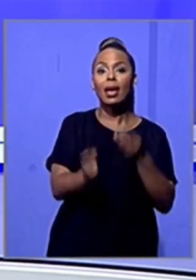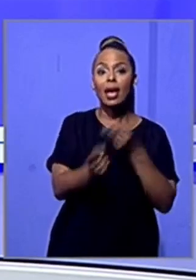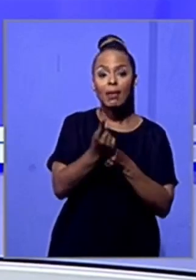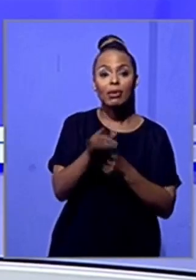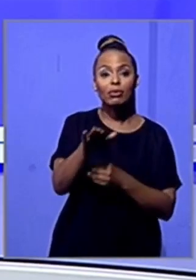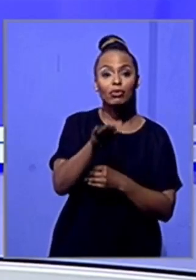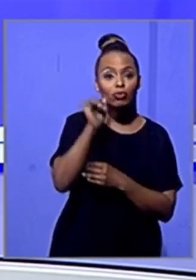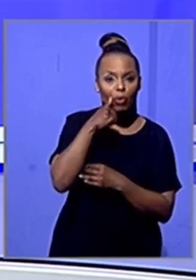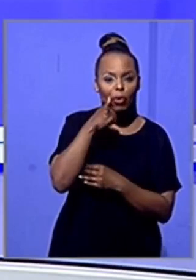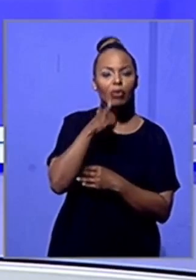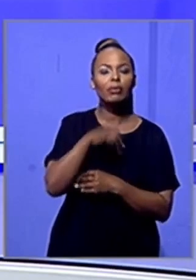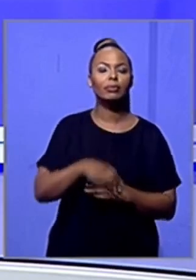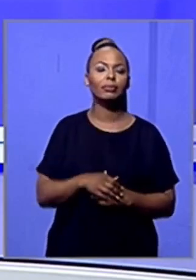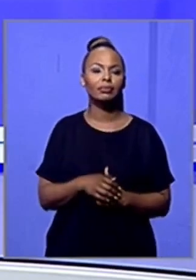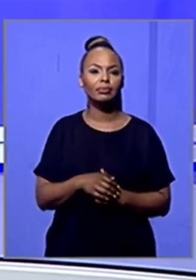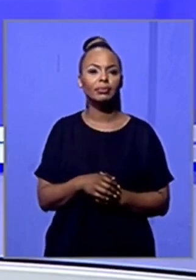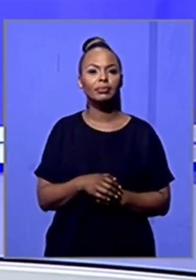moso kwa Zimbabwe.